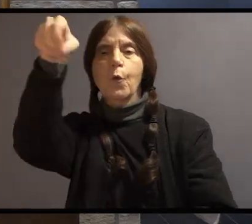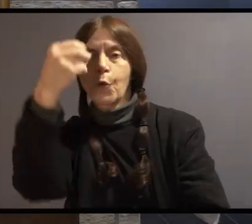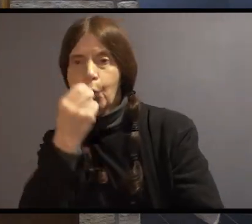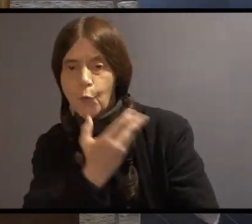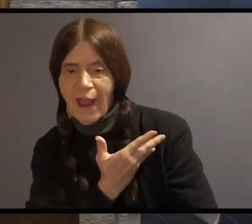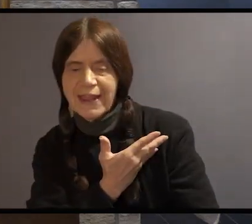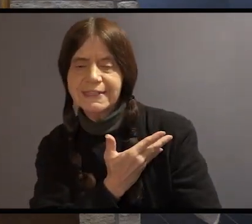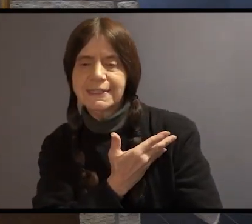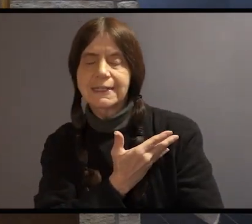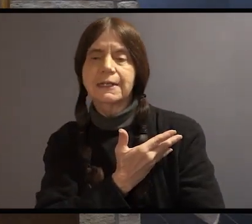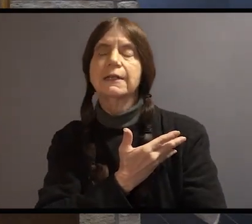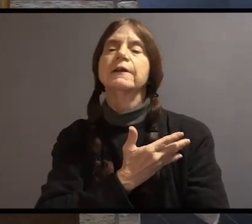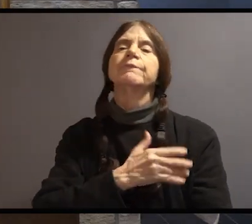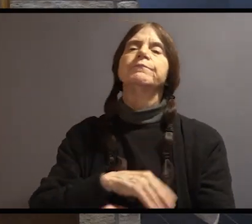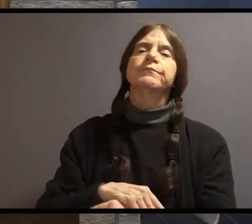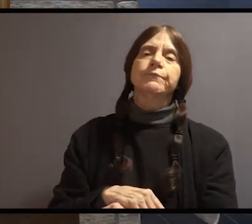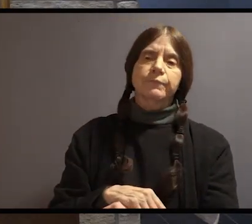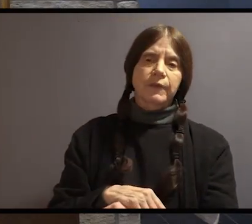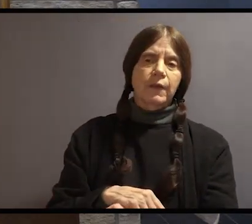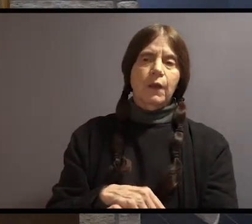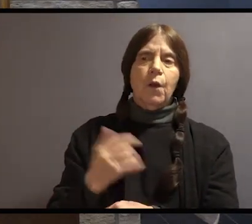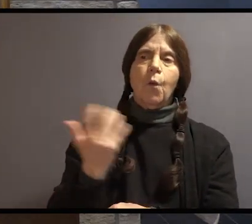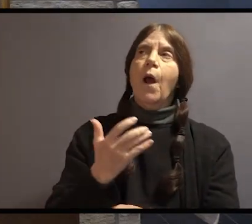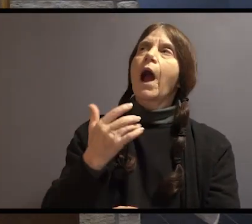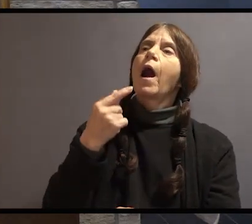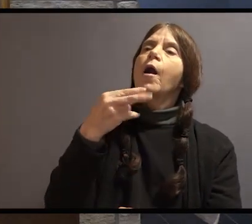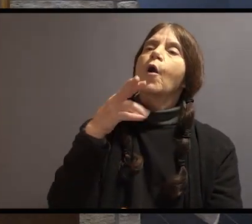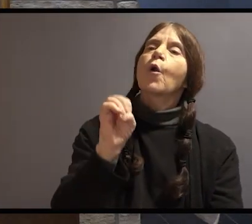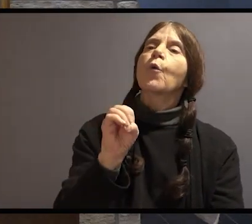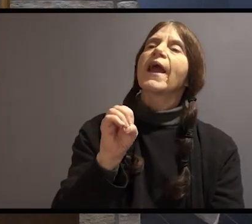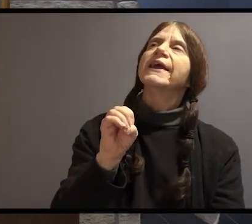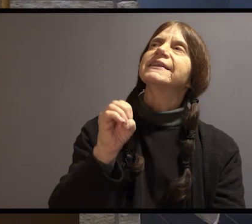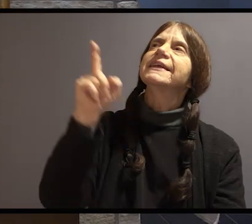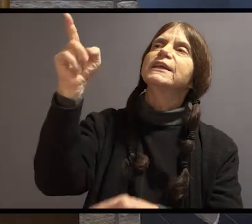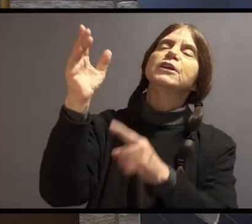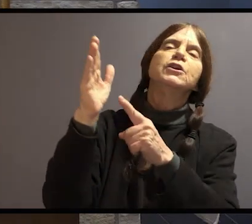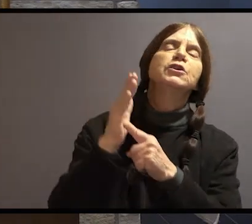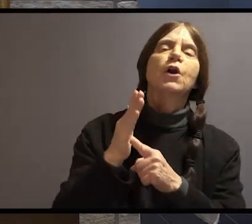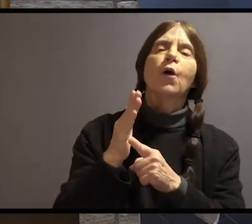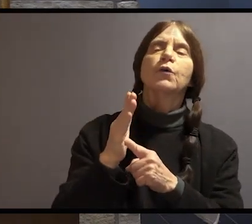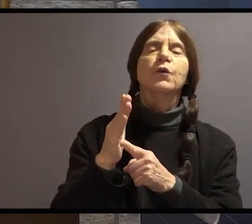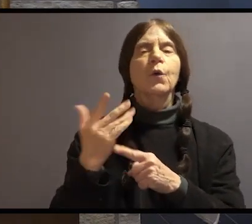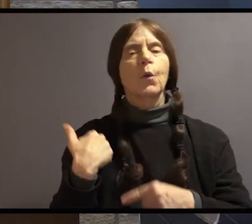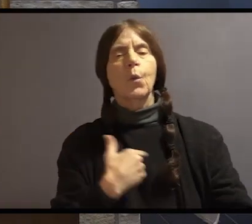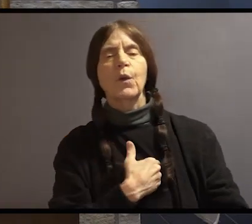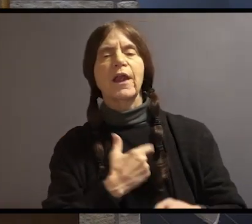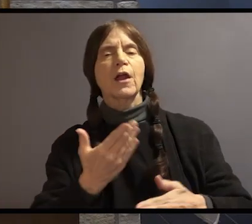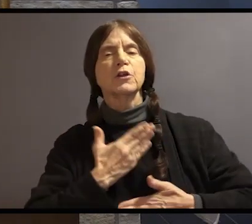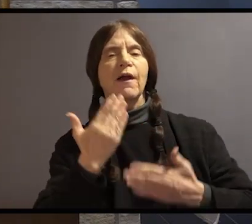at these alone and His grace toward us, how joyful we are.